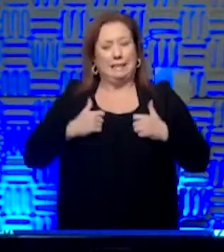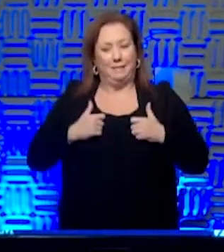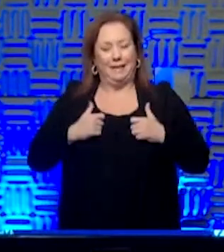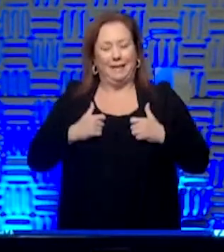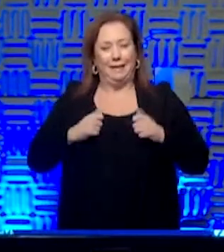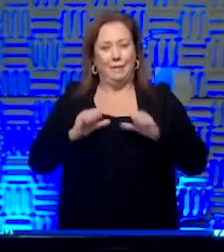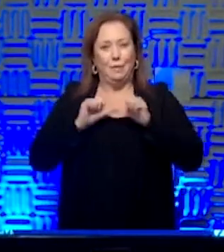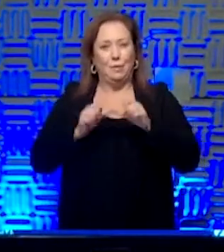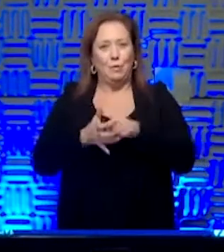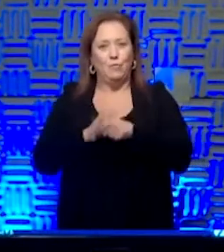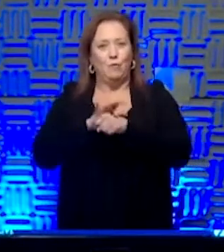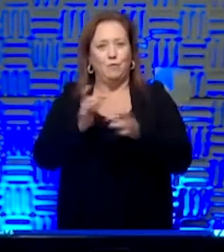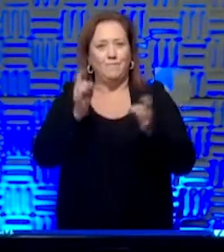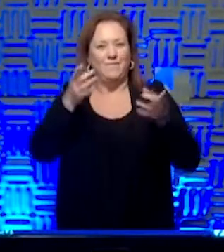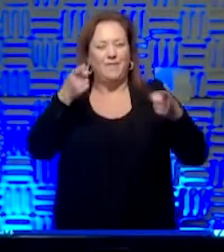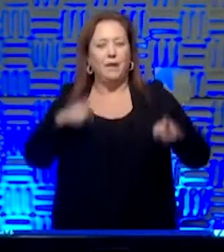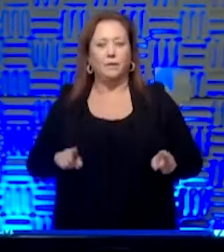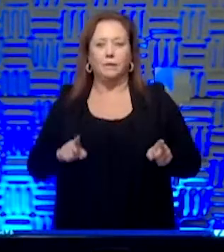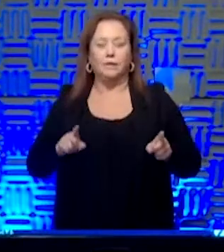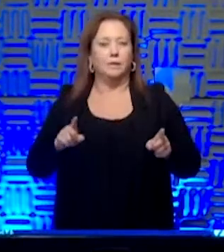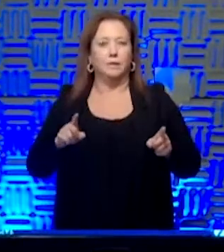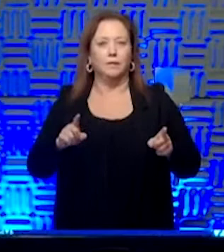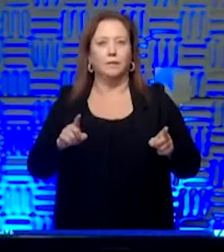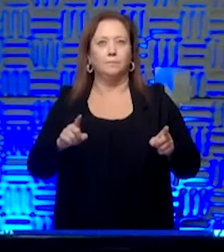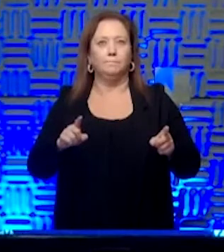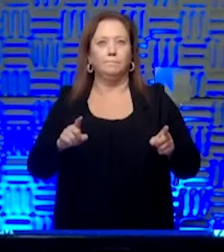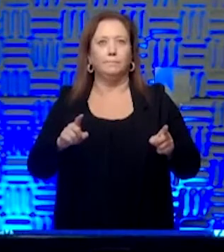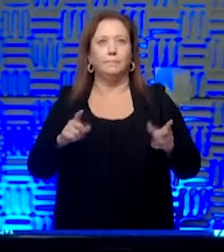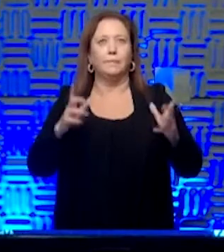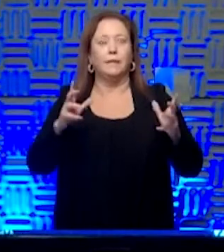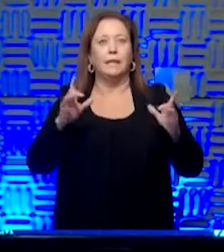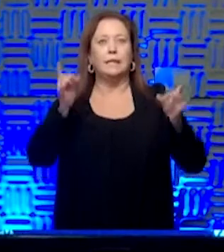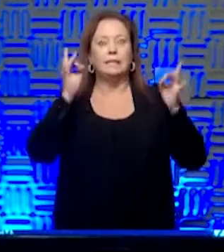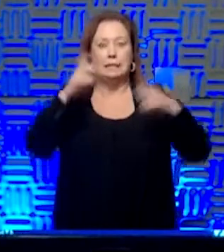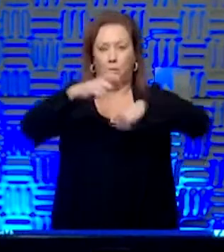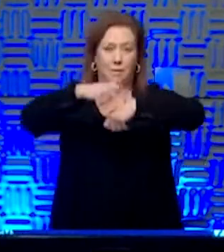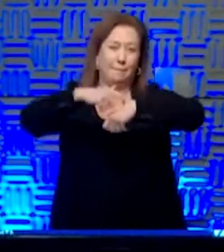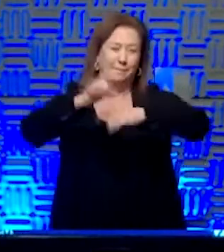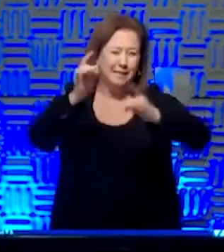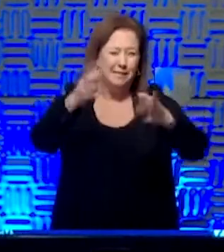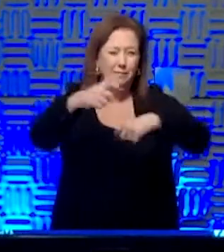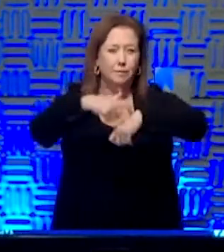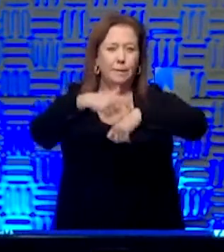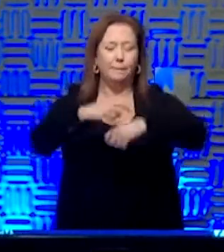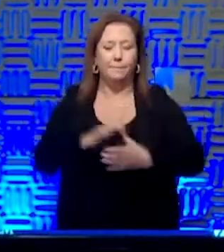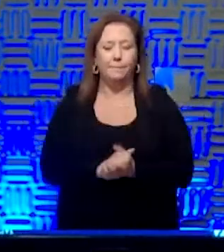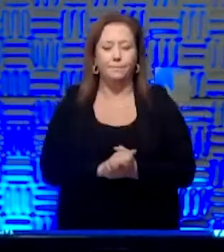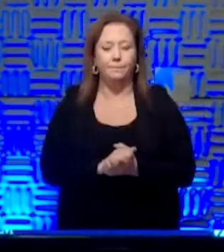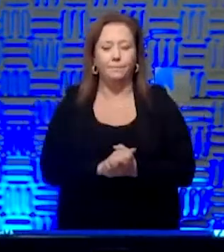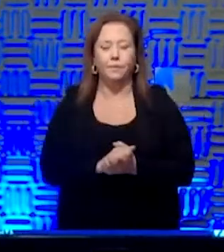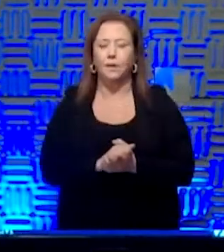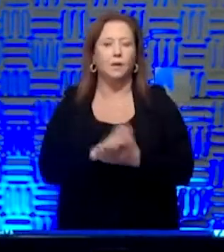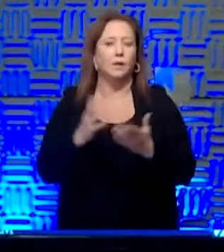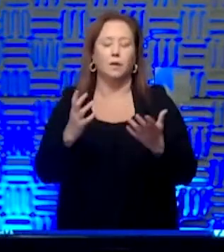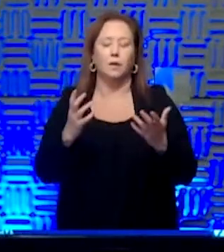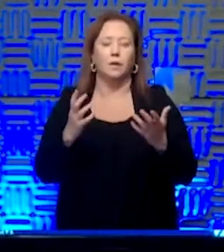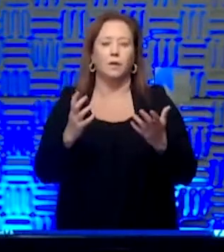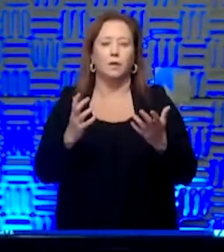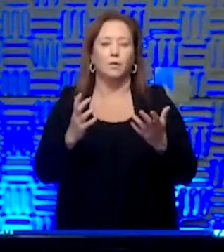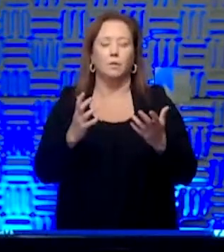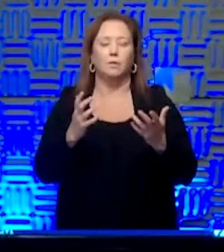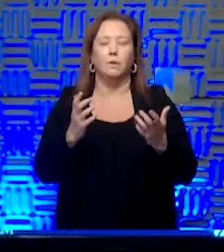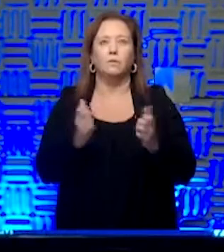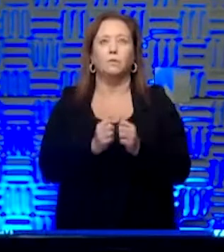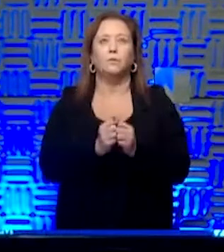pandemic is a fascinating. I mean, that sounds terrible. It's a terrible time, right? It's a terrible time. But there is so much to